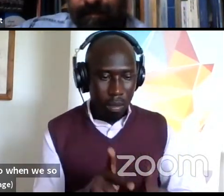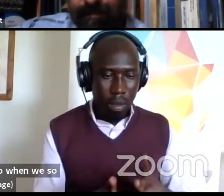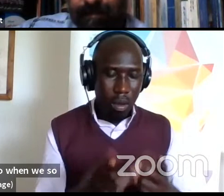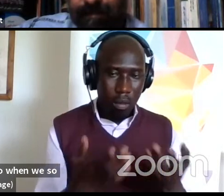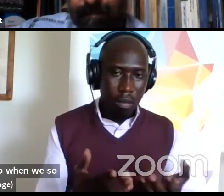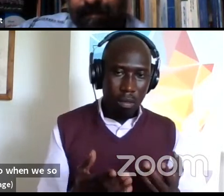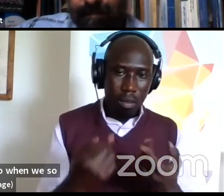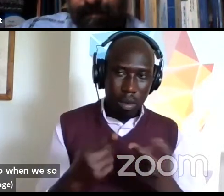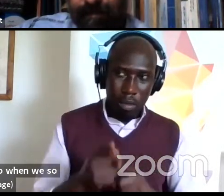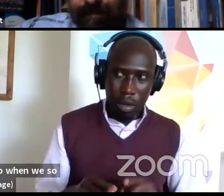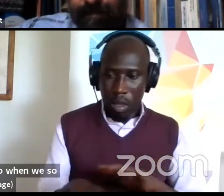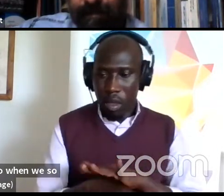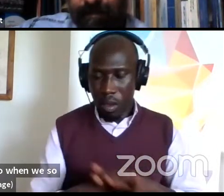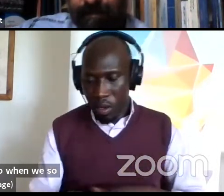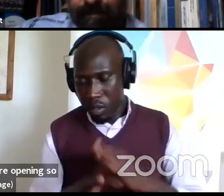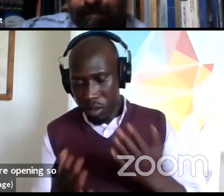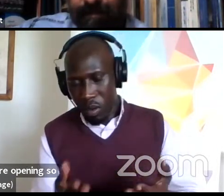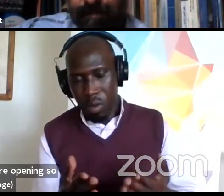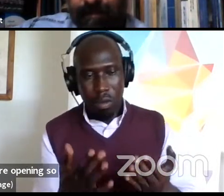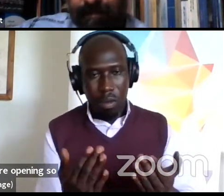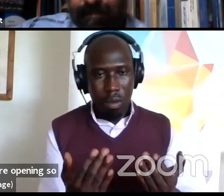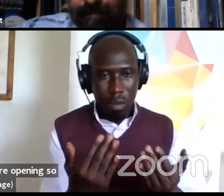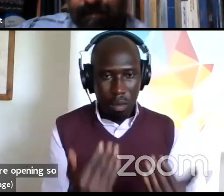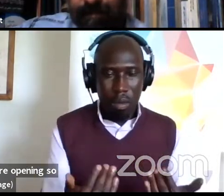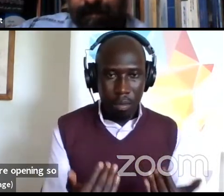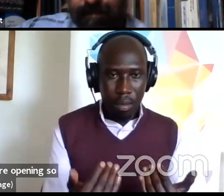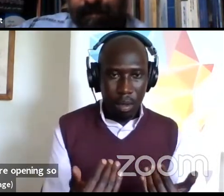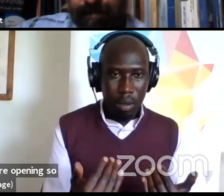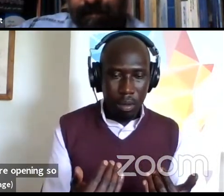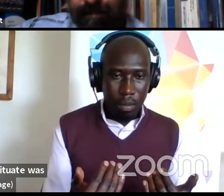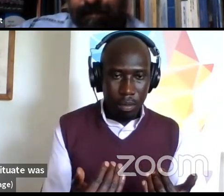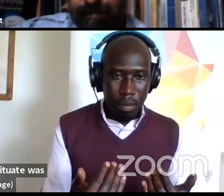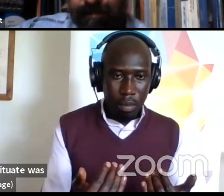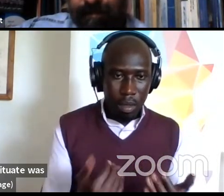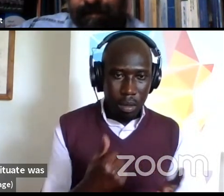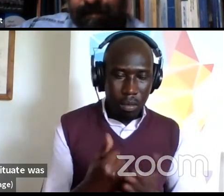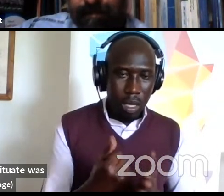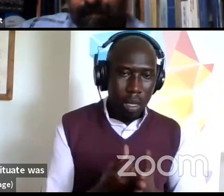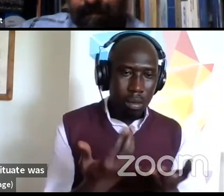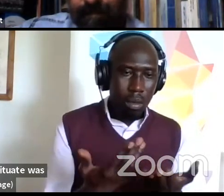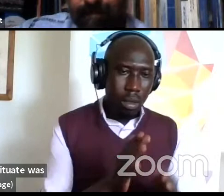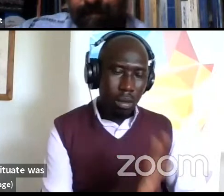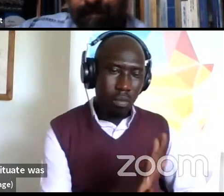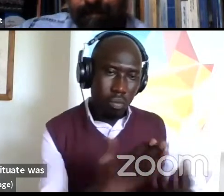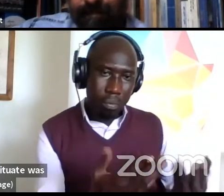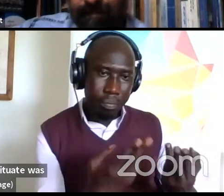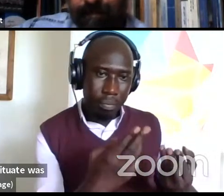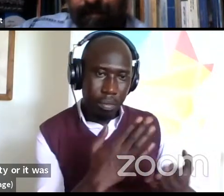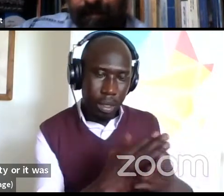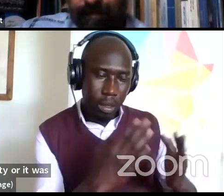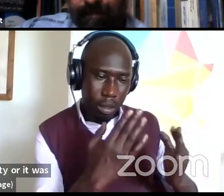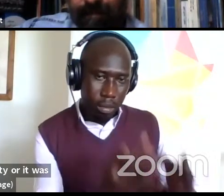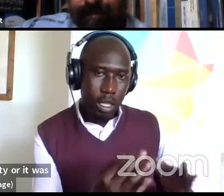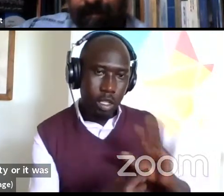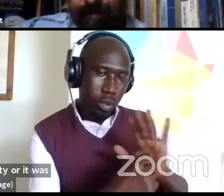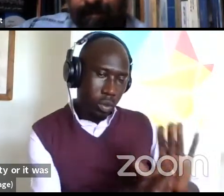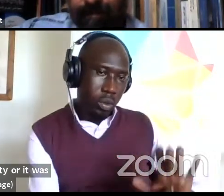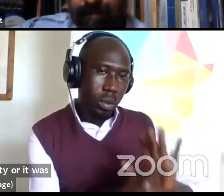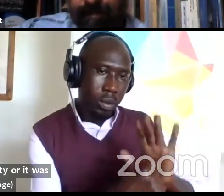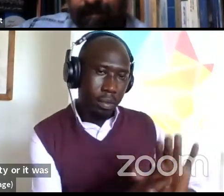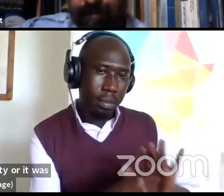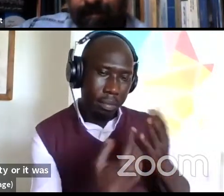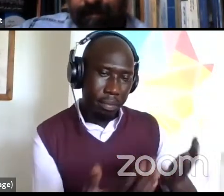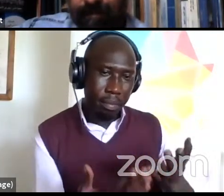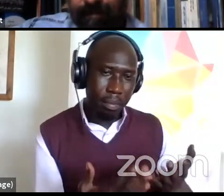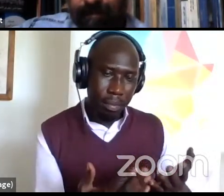actually Moroccans living abroad being prosecuted, etc., it was because they are starting to express